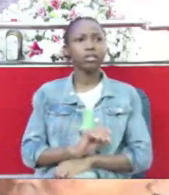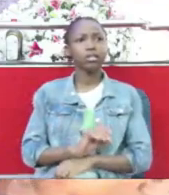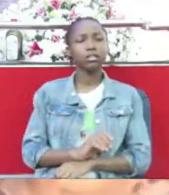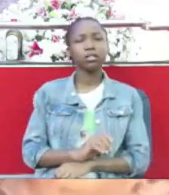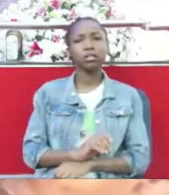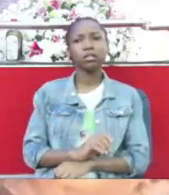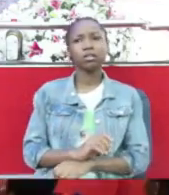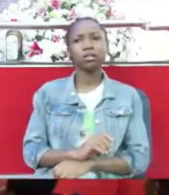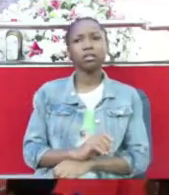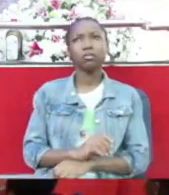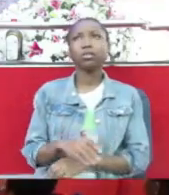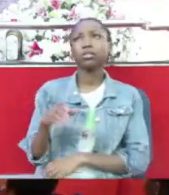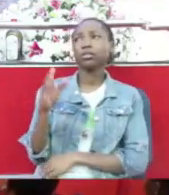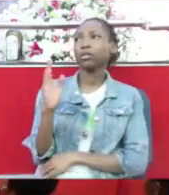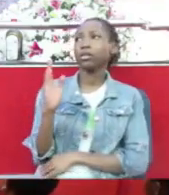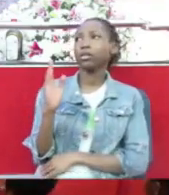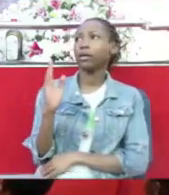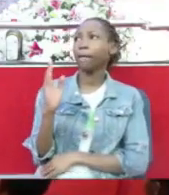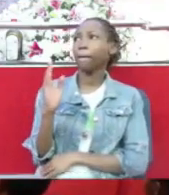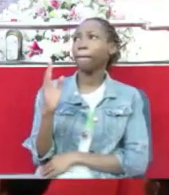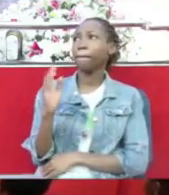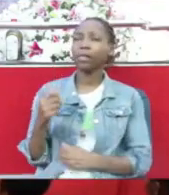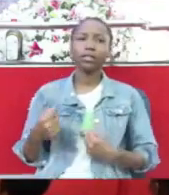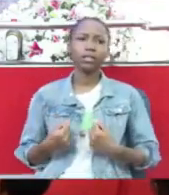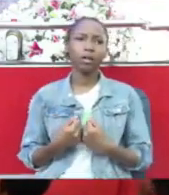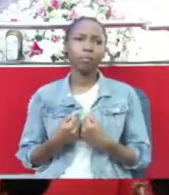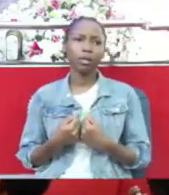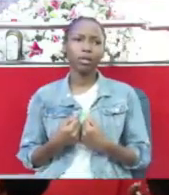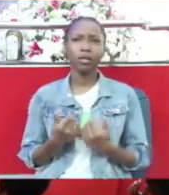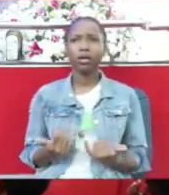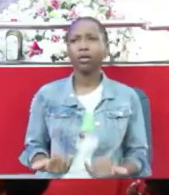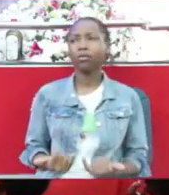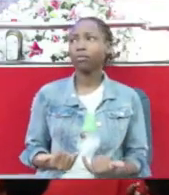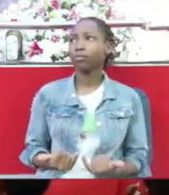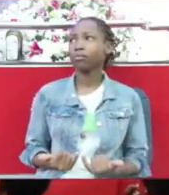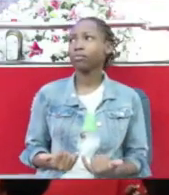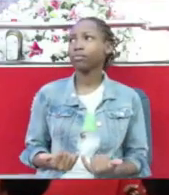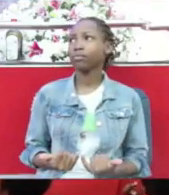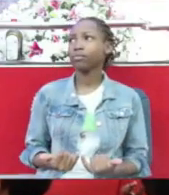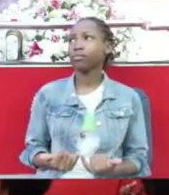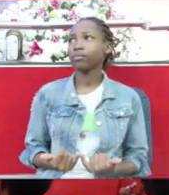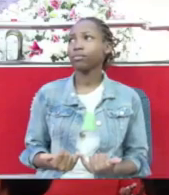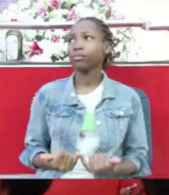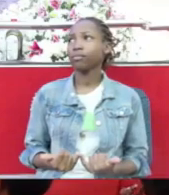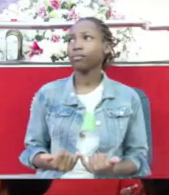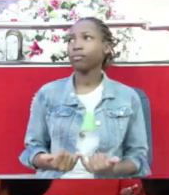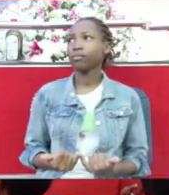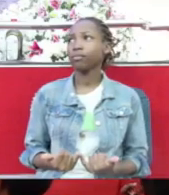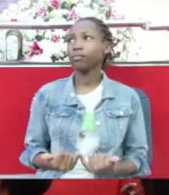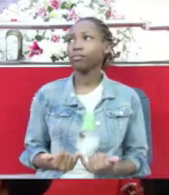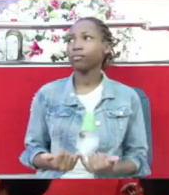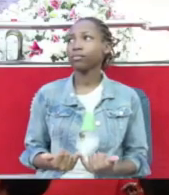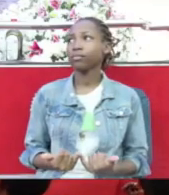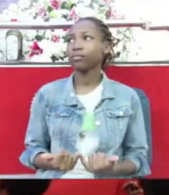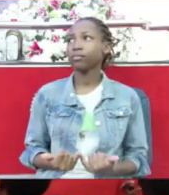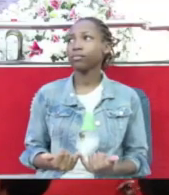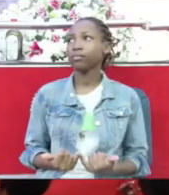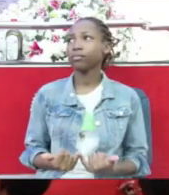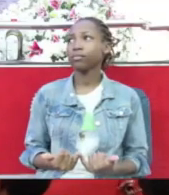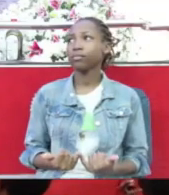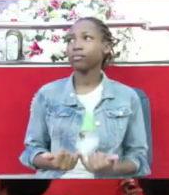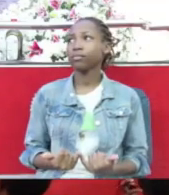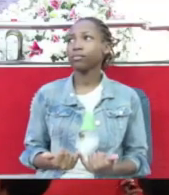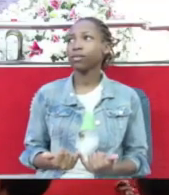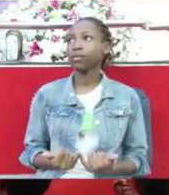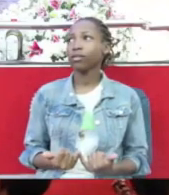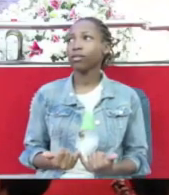design historically, has happened such that right now, kama ni Ukristo katika historia limefanyika, the global south